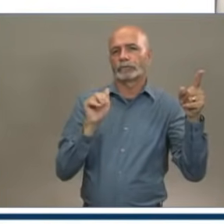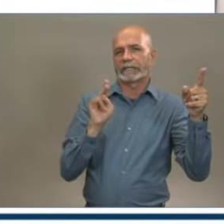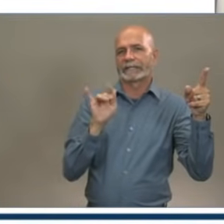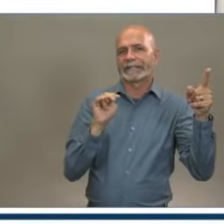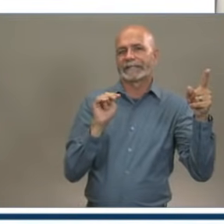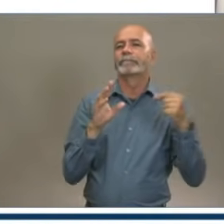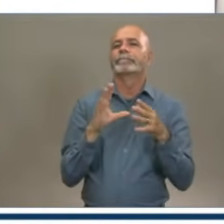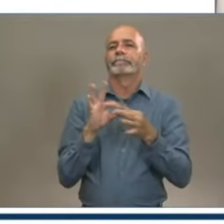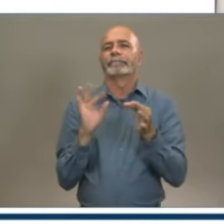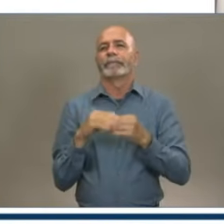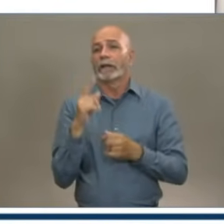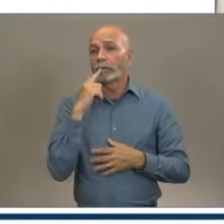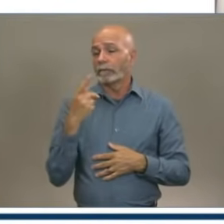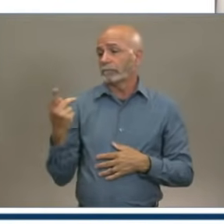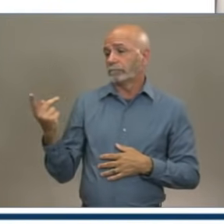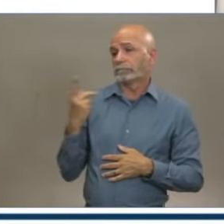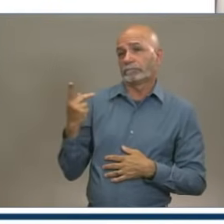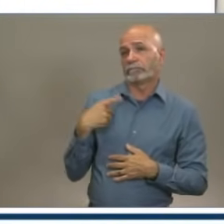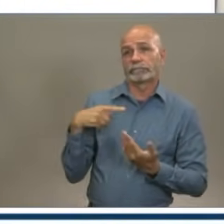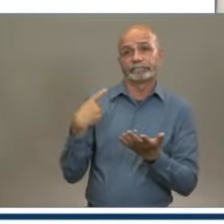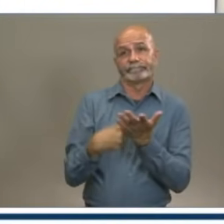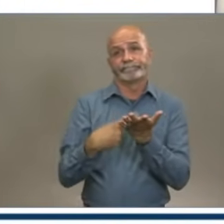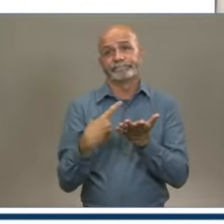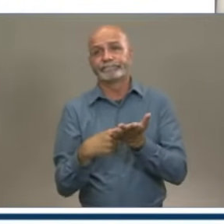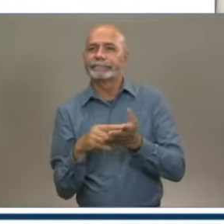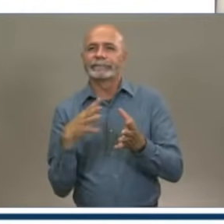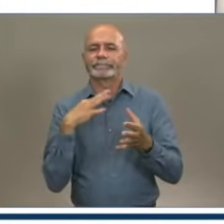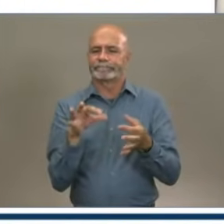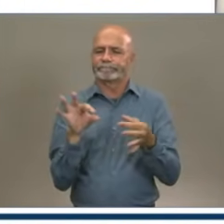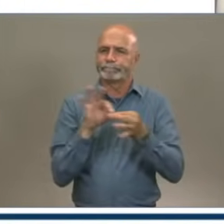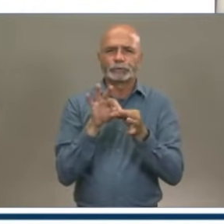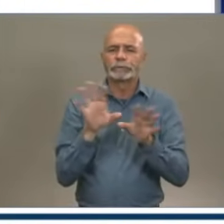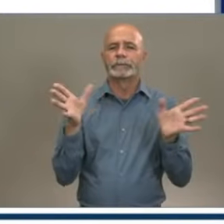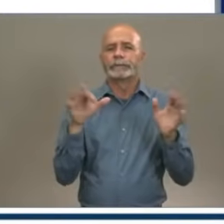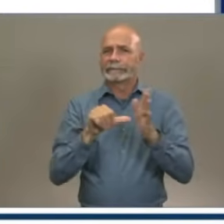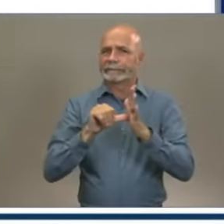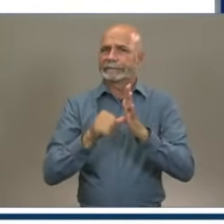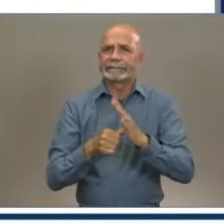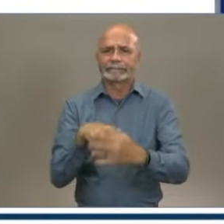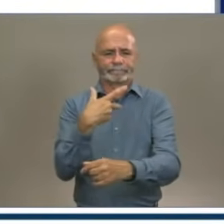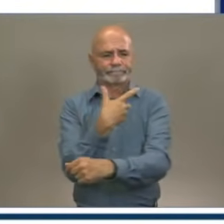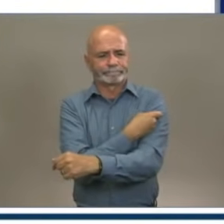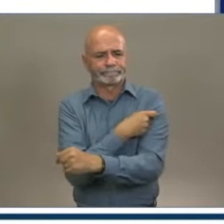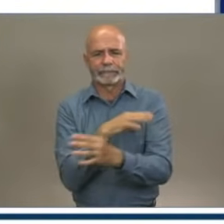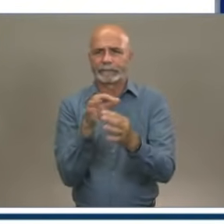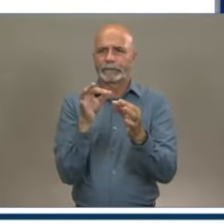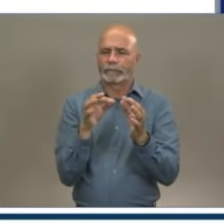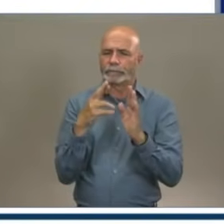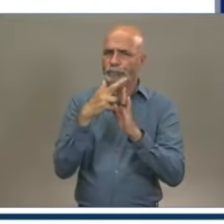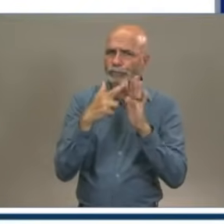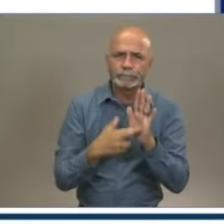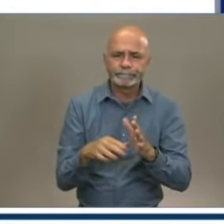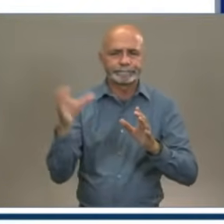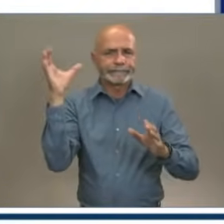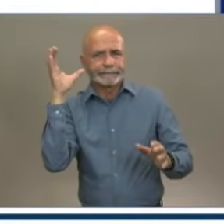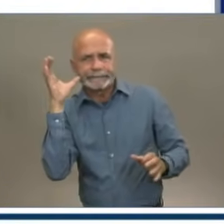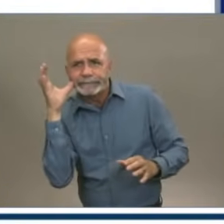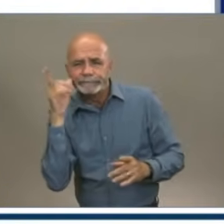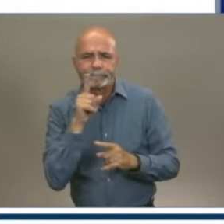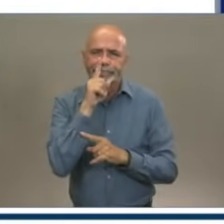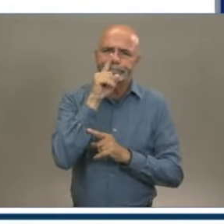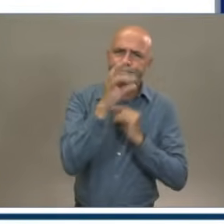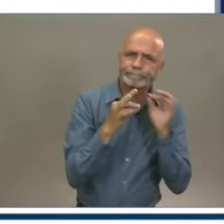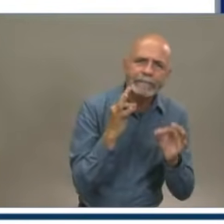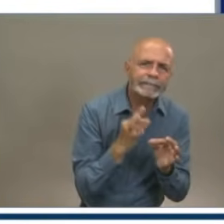and I used this time to talk about the importance of getting vaccinated and following protocols and getting tested. Well, 3 Nova Scotians